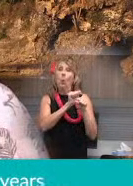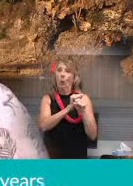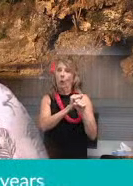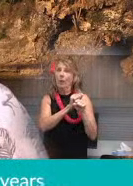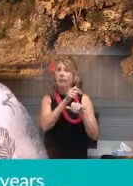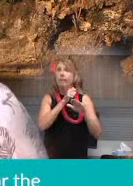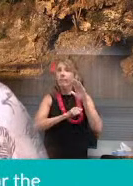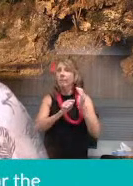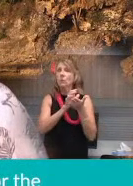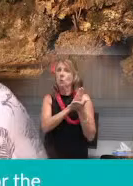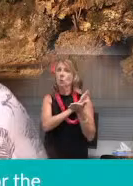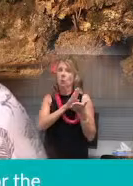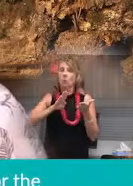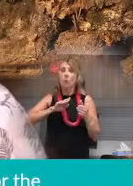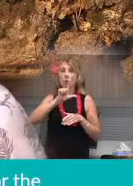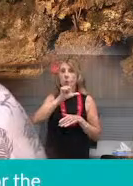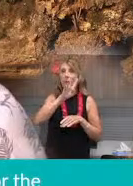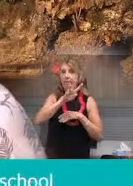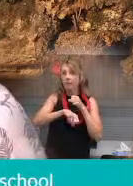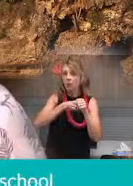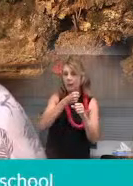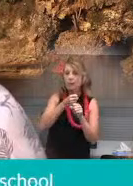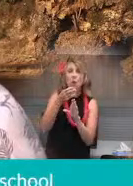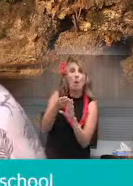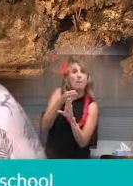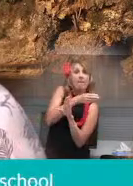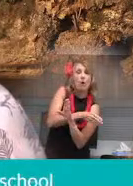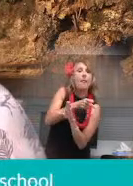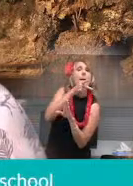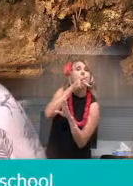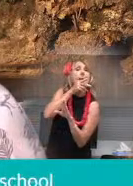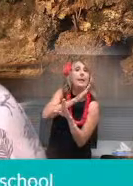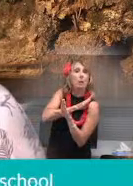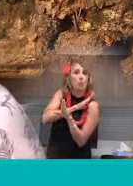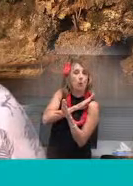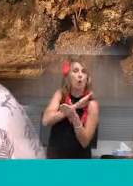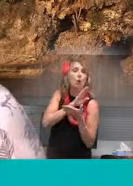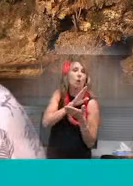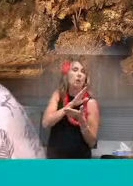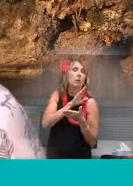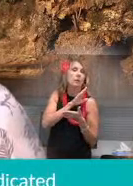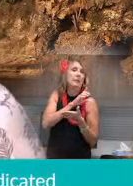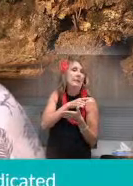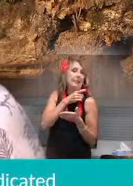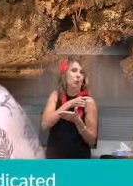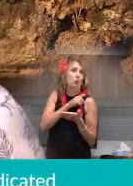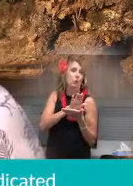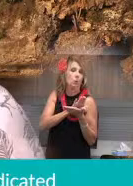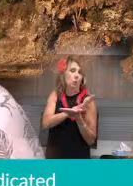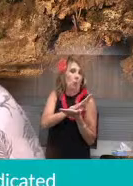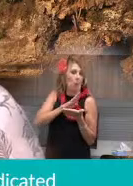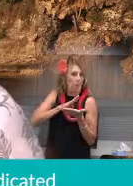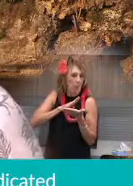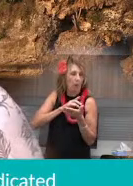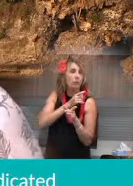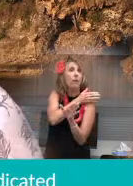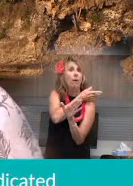24 years, having previously worked for the Peterborough County District School Board. She is